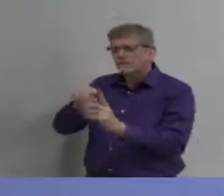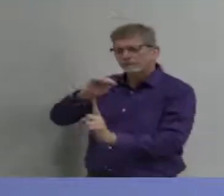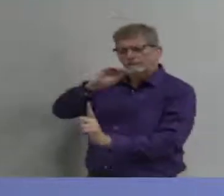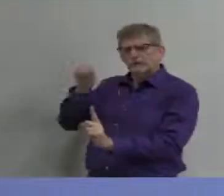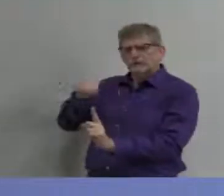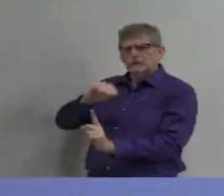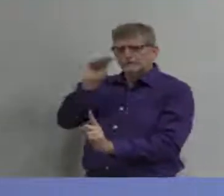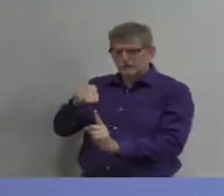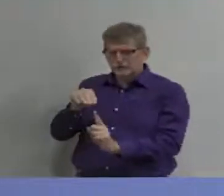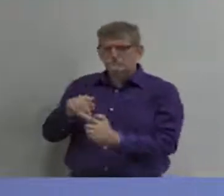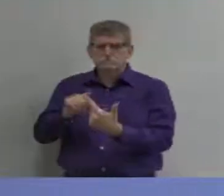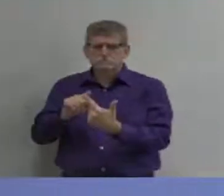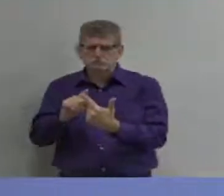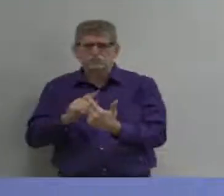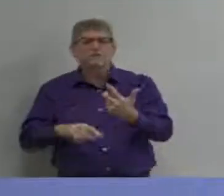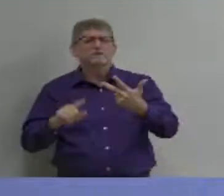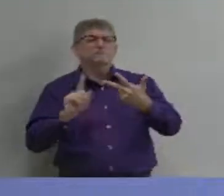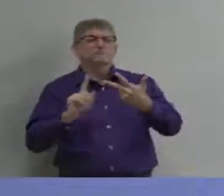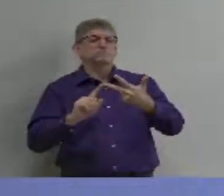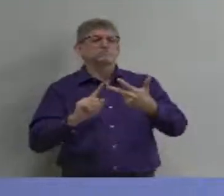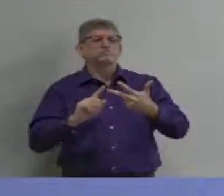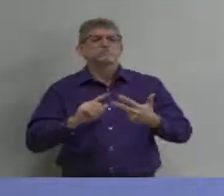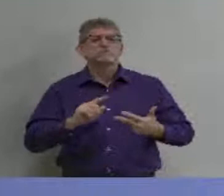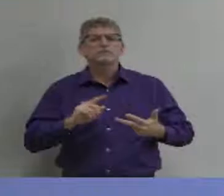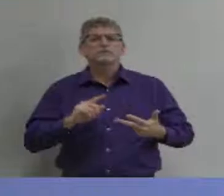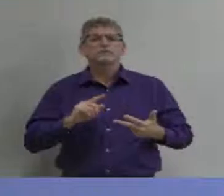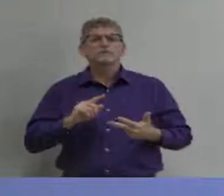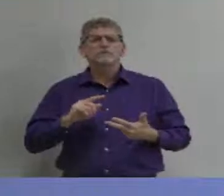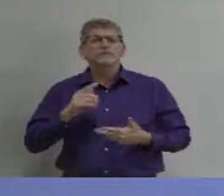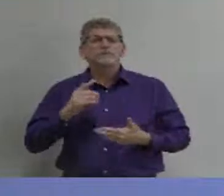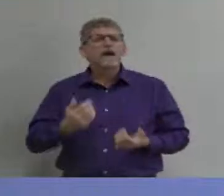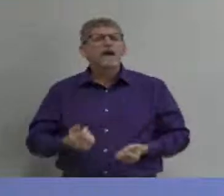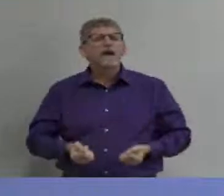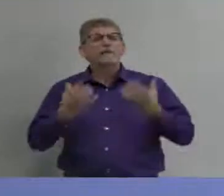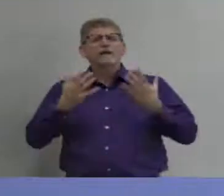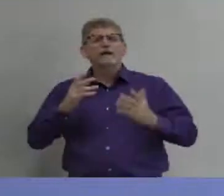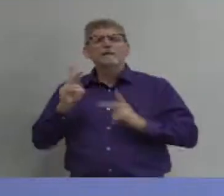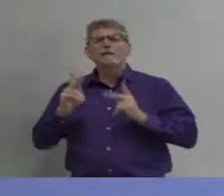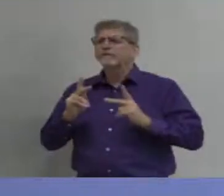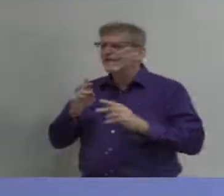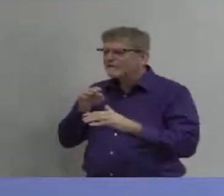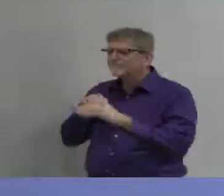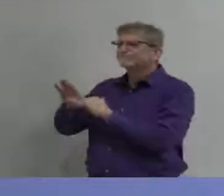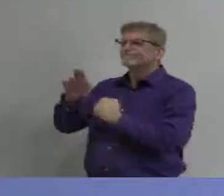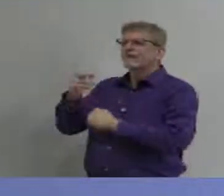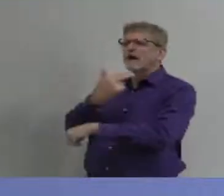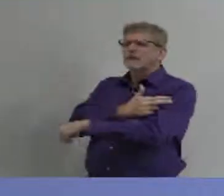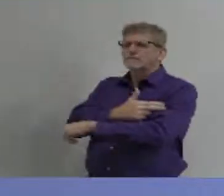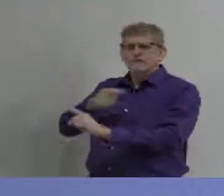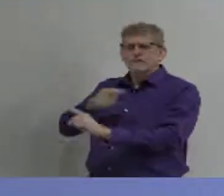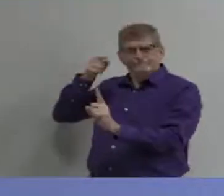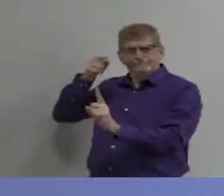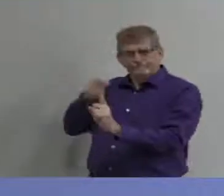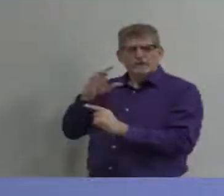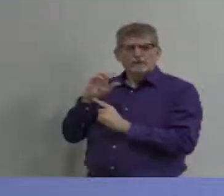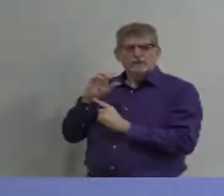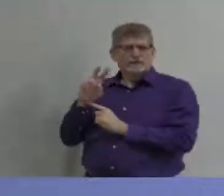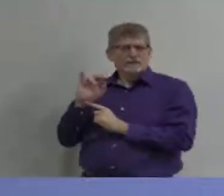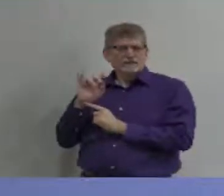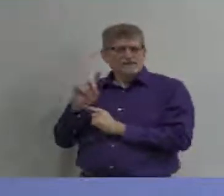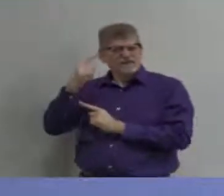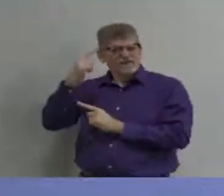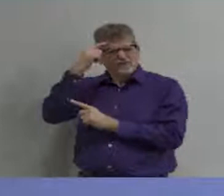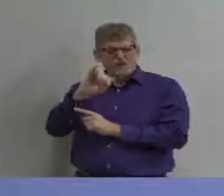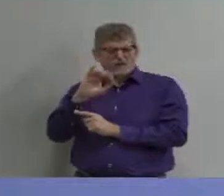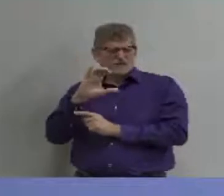positivity. Third is the number of COVID-19 hospitalizations, including the number of patients in intensive care and on ventilators. Fourth,